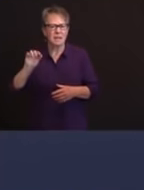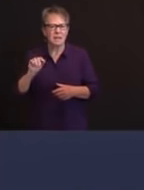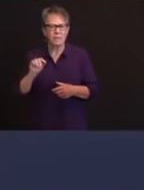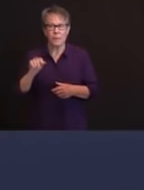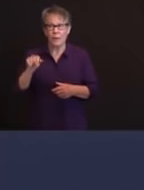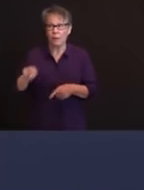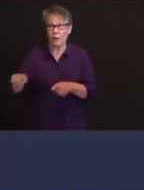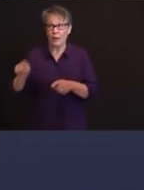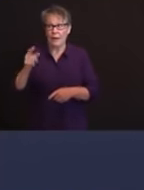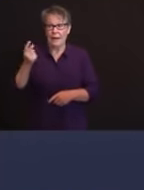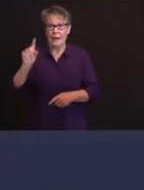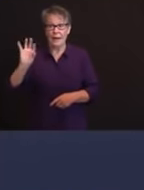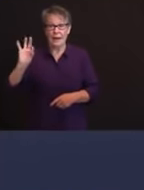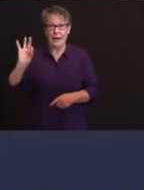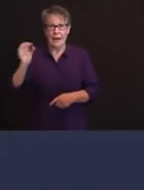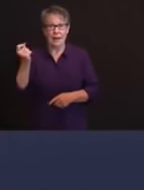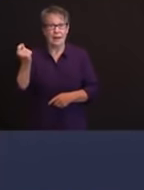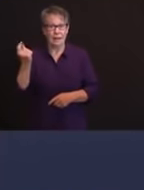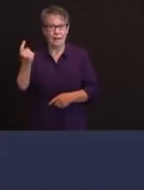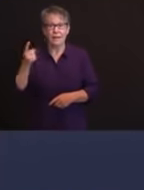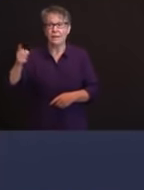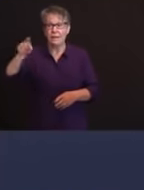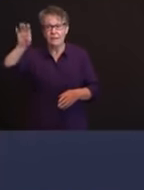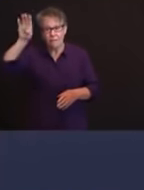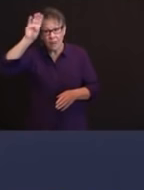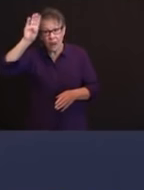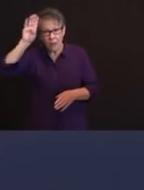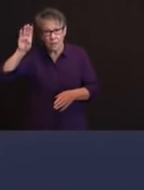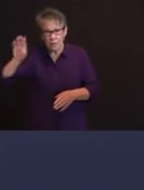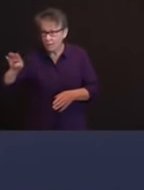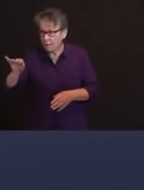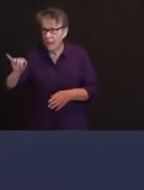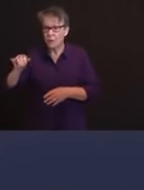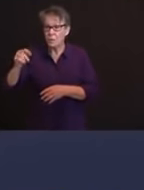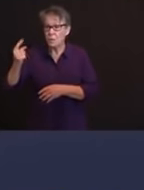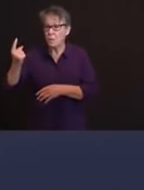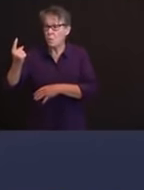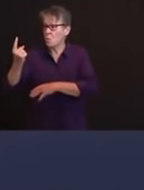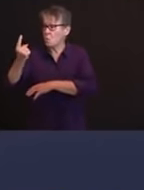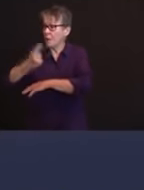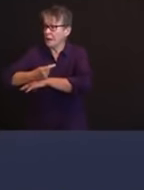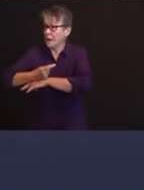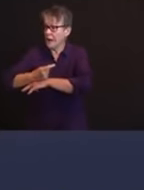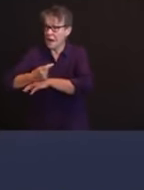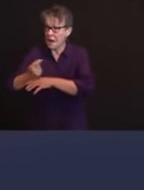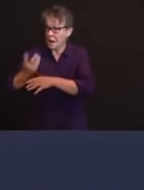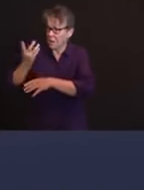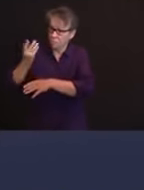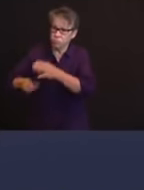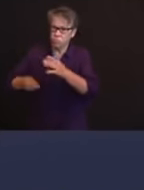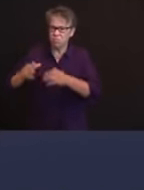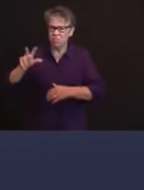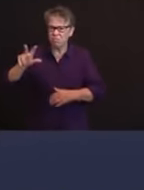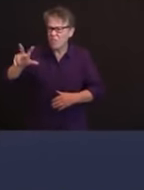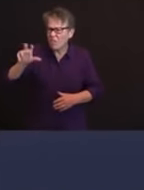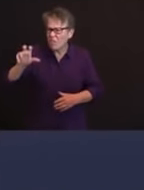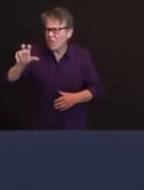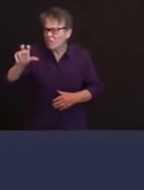one day, and just was a phenomenal leader through one of the darkest times of our country and certainly of New York City's history.